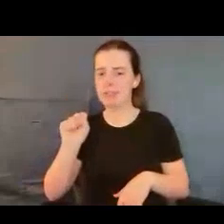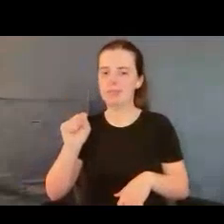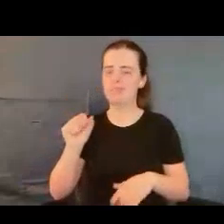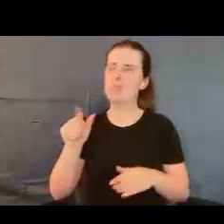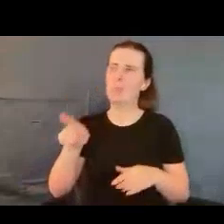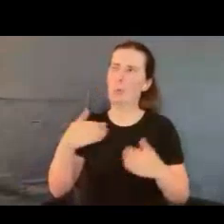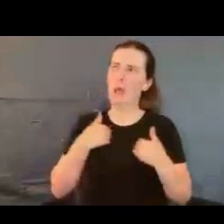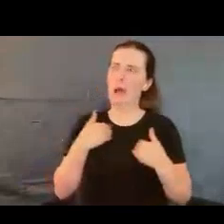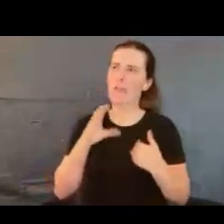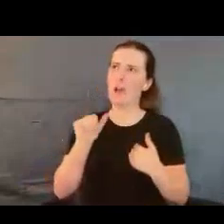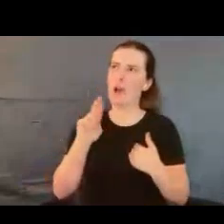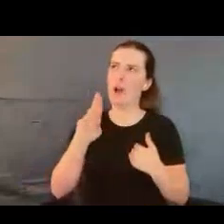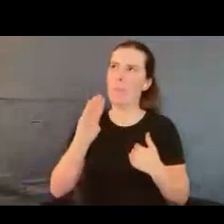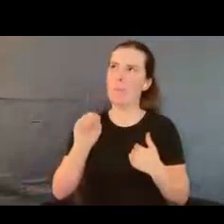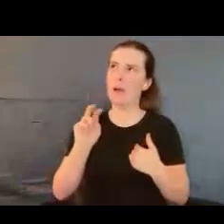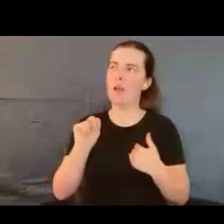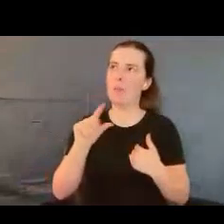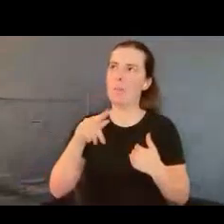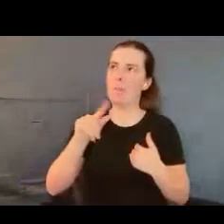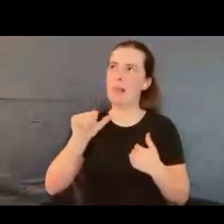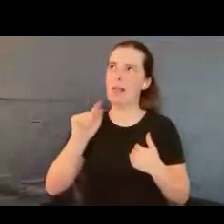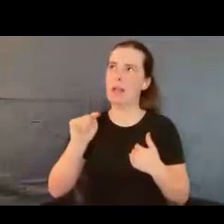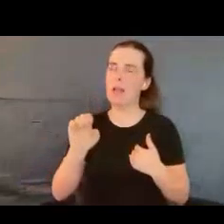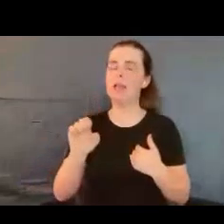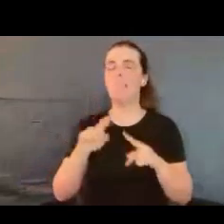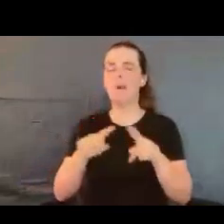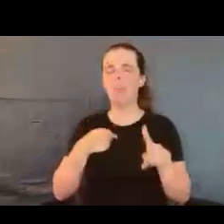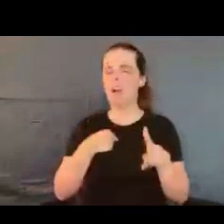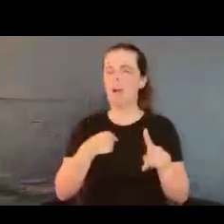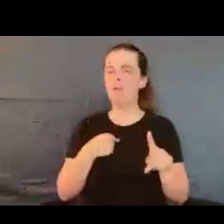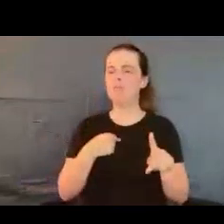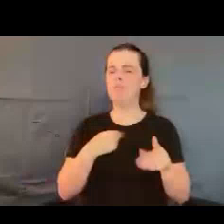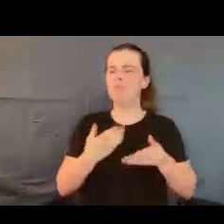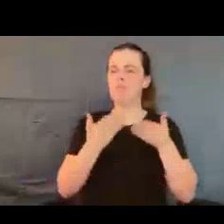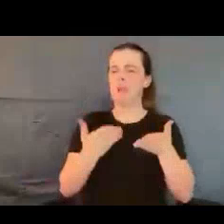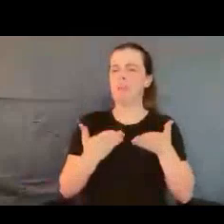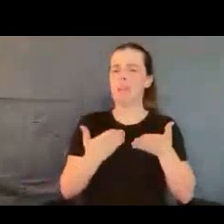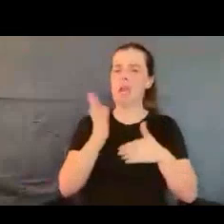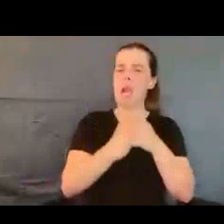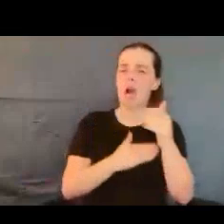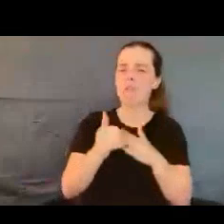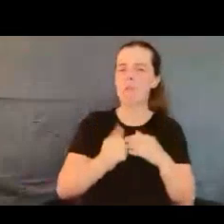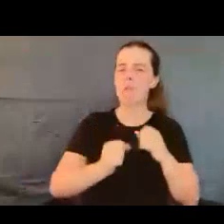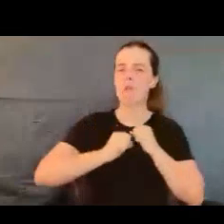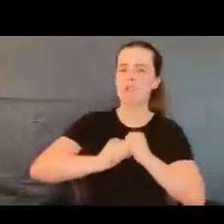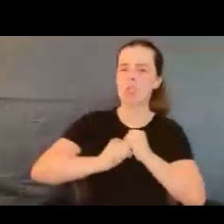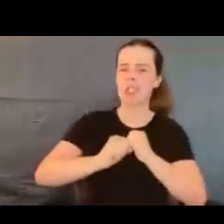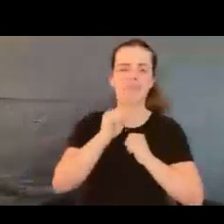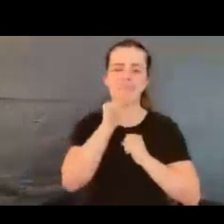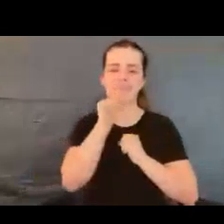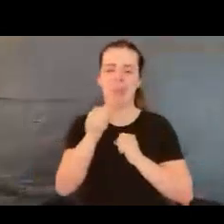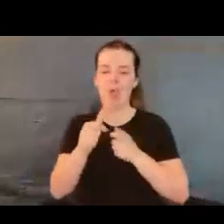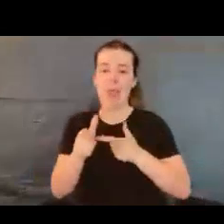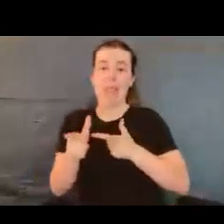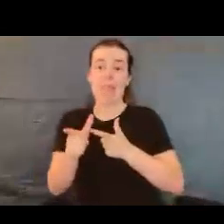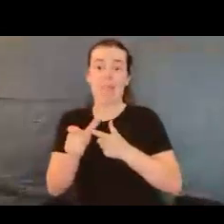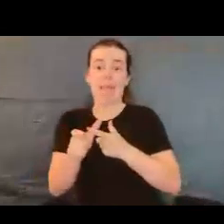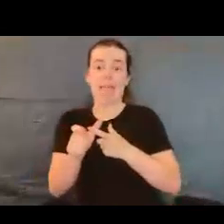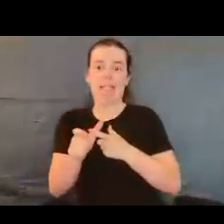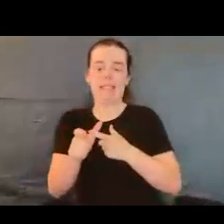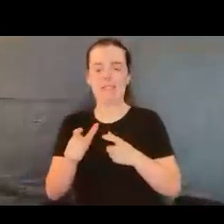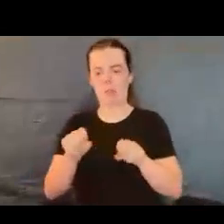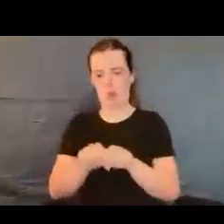but I don't think that, it's like, I would just go for more of like a comfortable, sturdy shoe than a speed shoe because the speed, it's not like you're